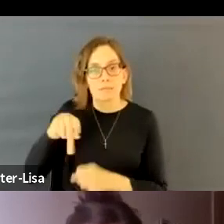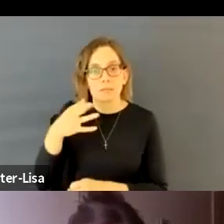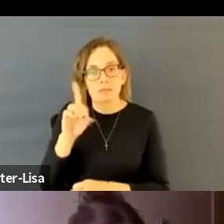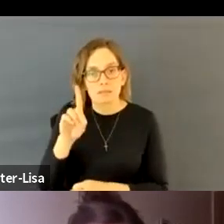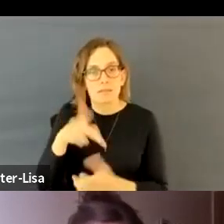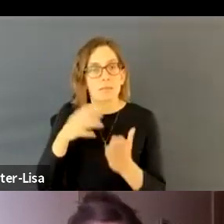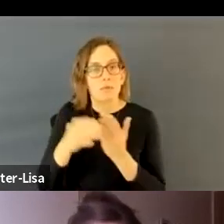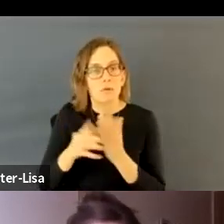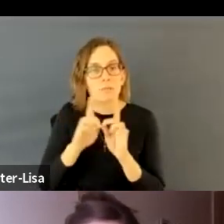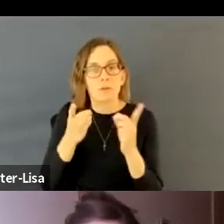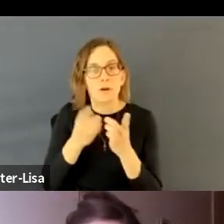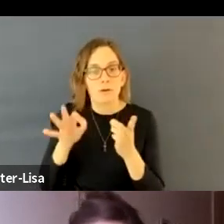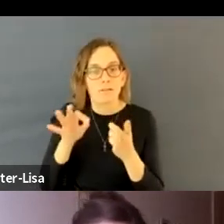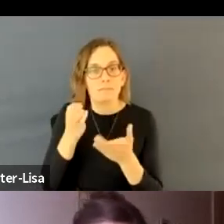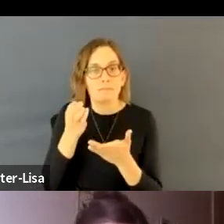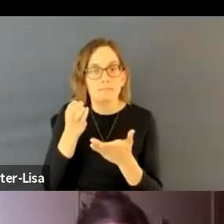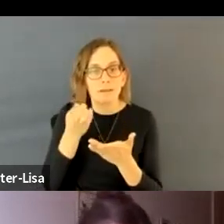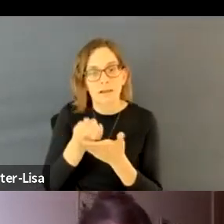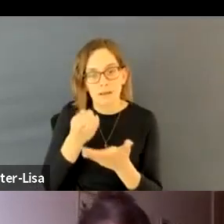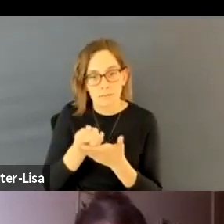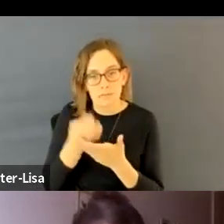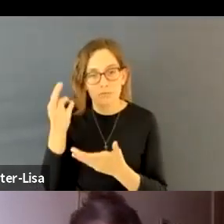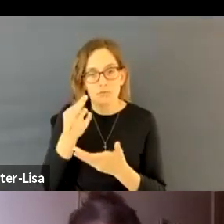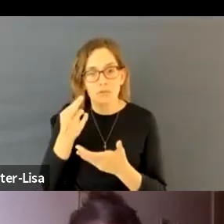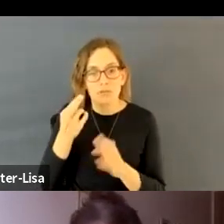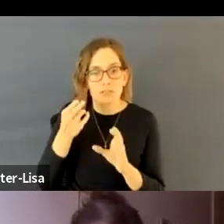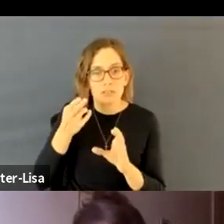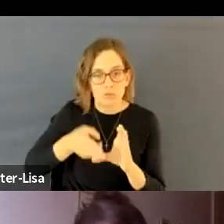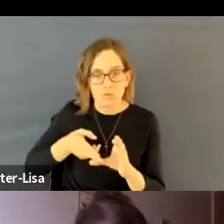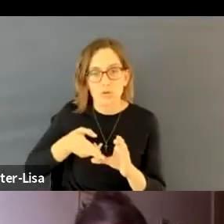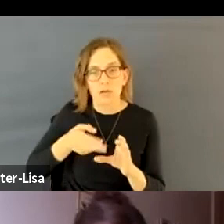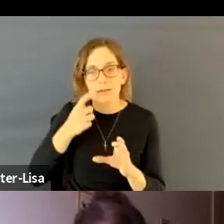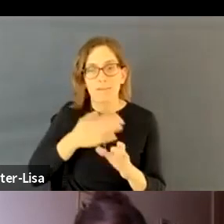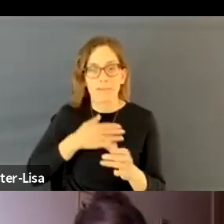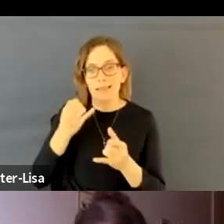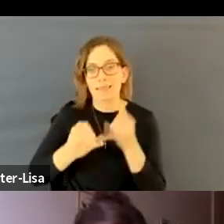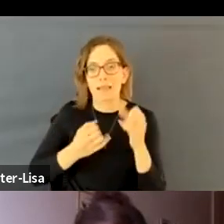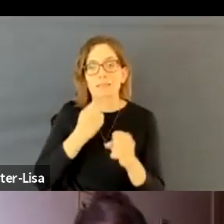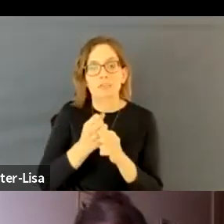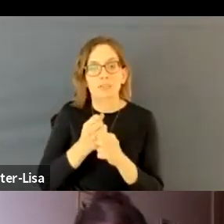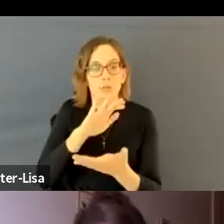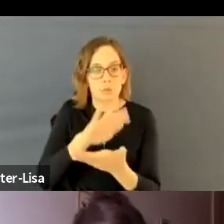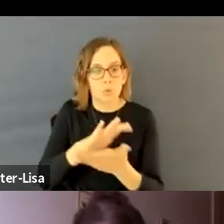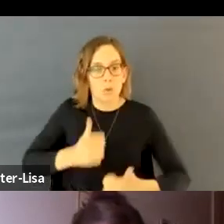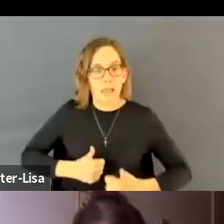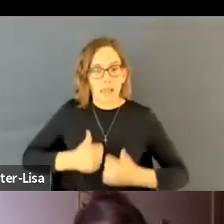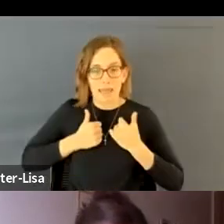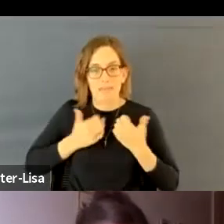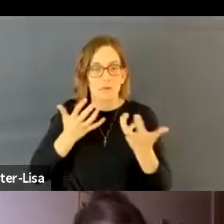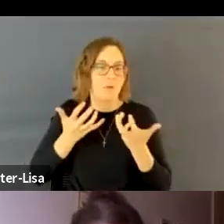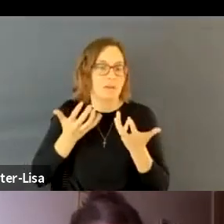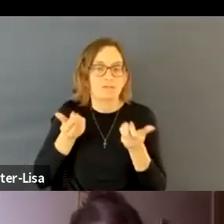of Economics. The reason I joined RFL is because I'm at my last year of school life, and I just want to try